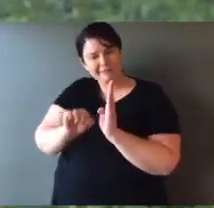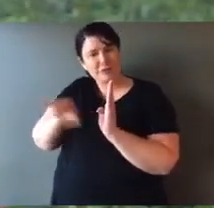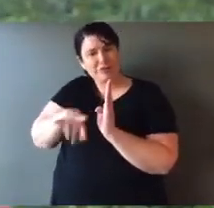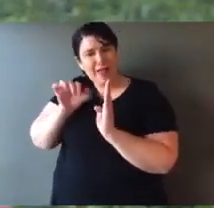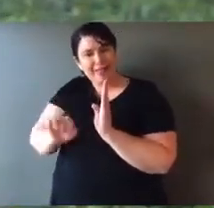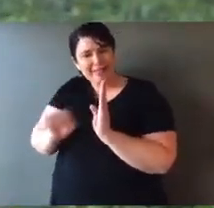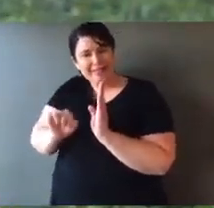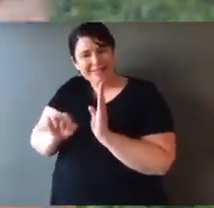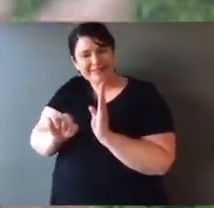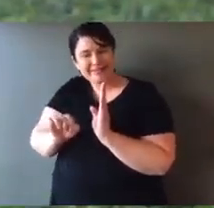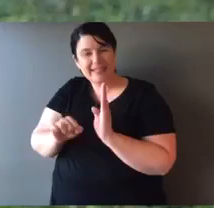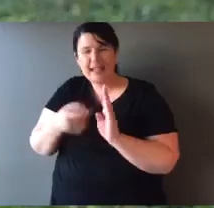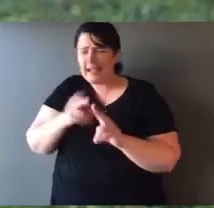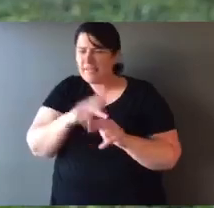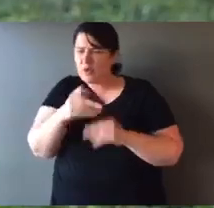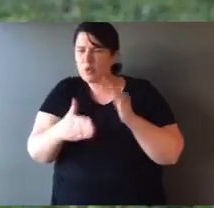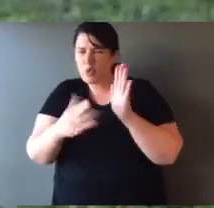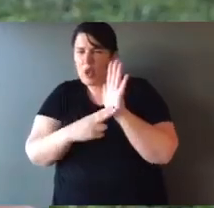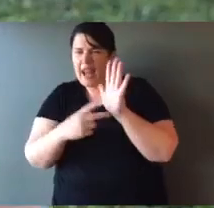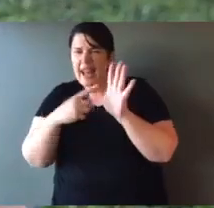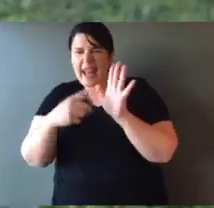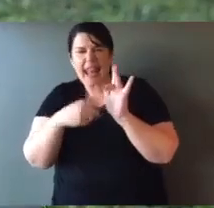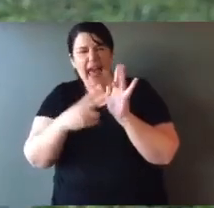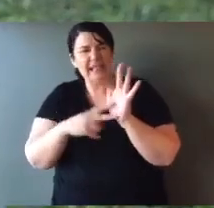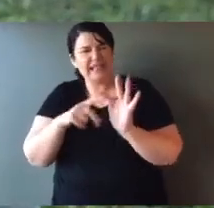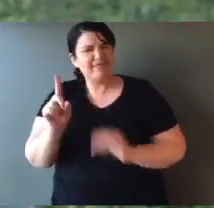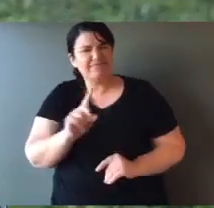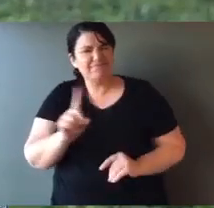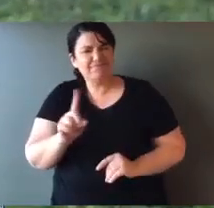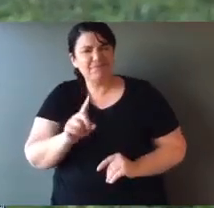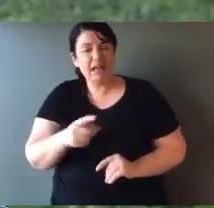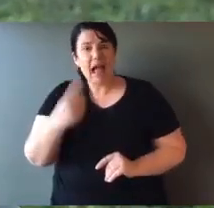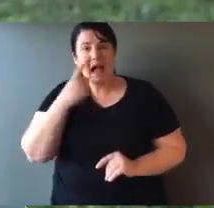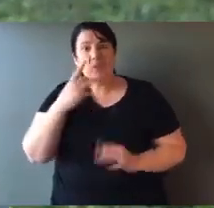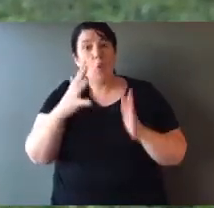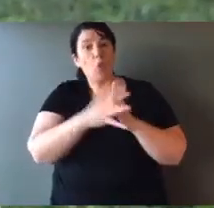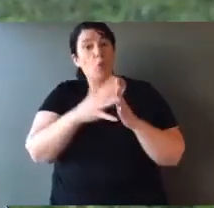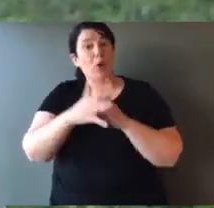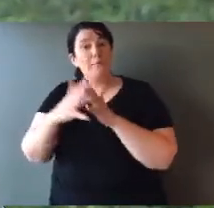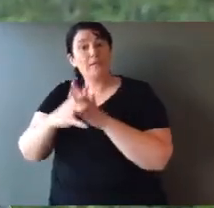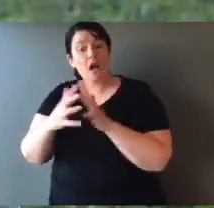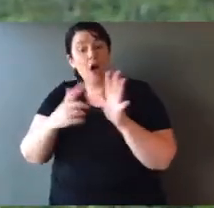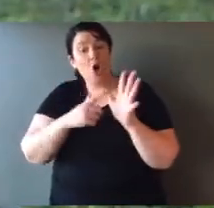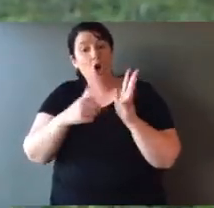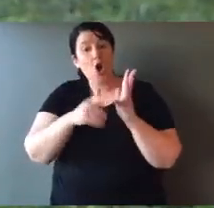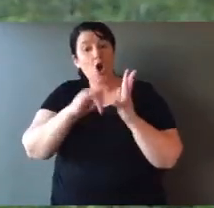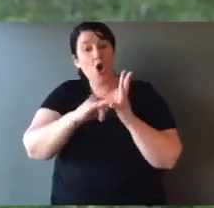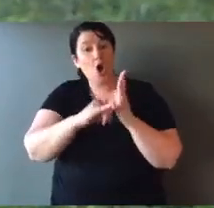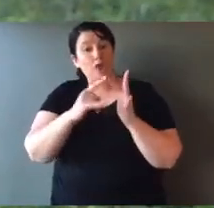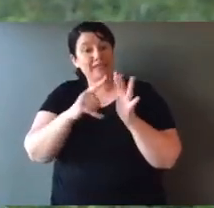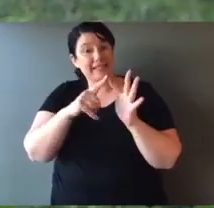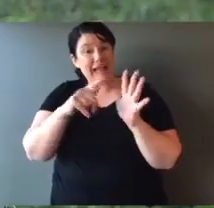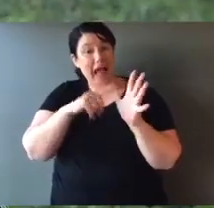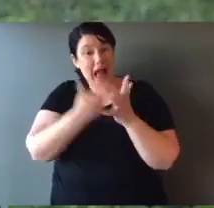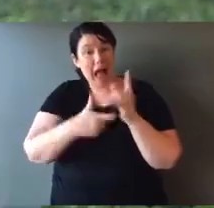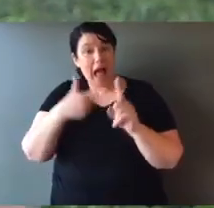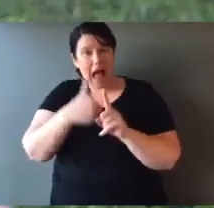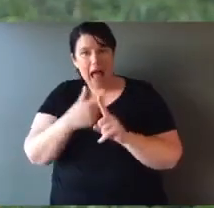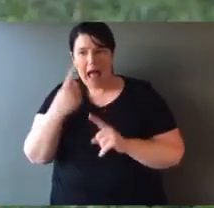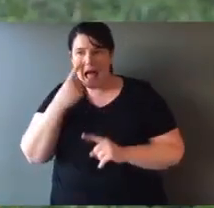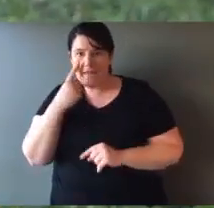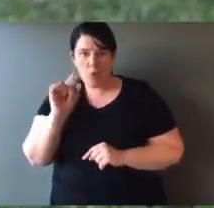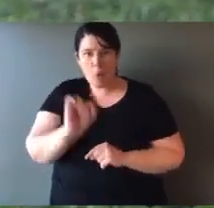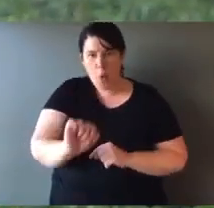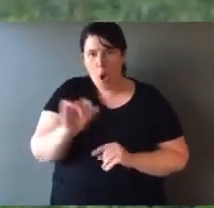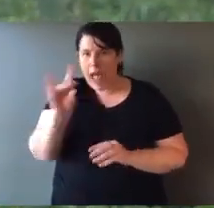one side of the fence, put the natives on the other. If you're not sure what natives, go and have a look at Aussie Ark. Look on the website. See the animals that we